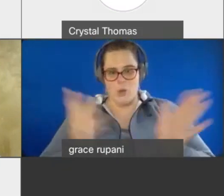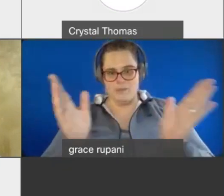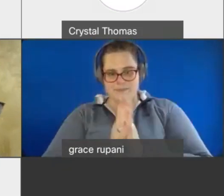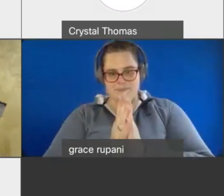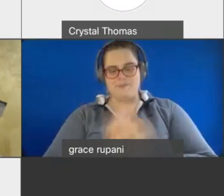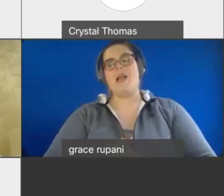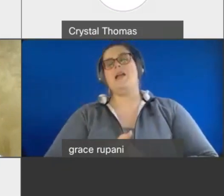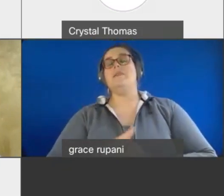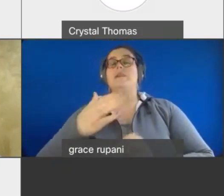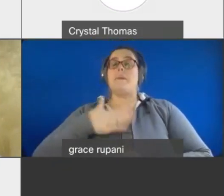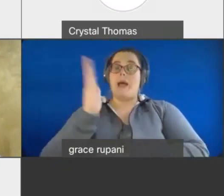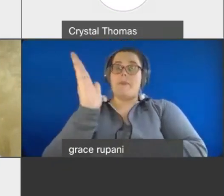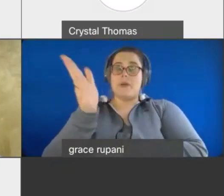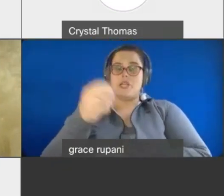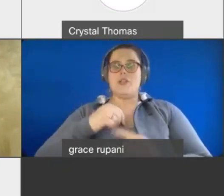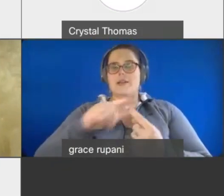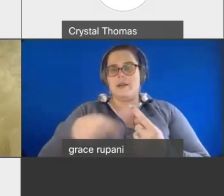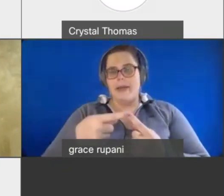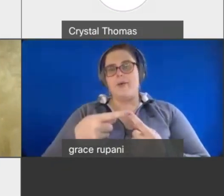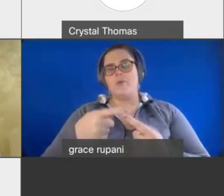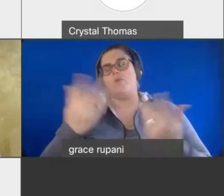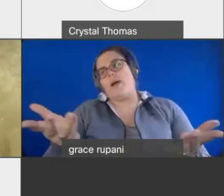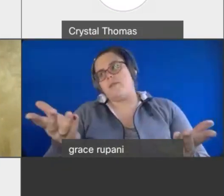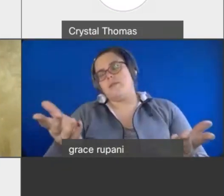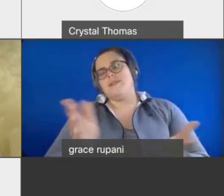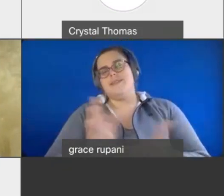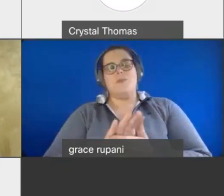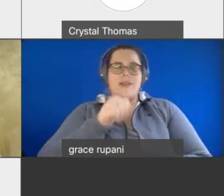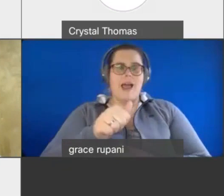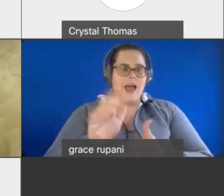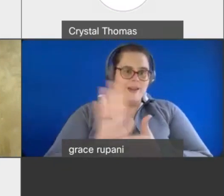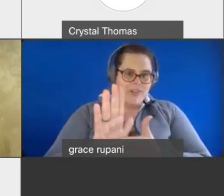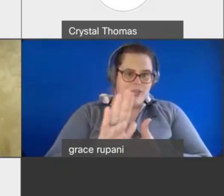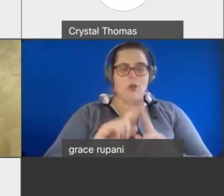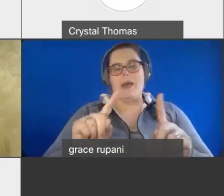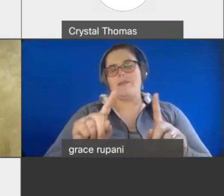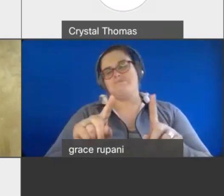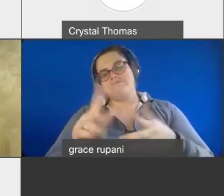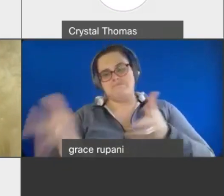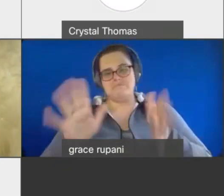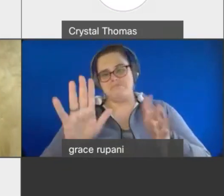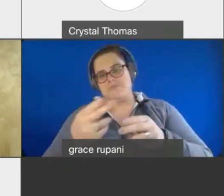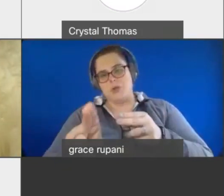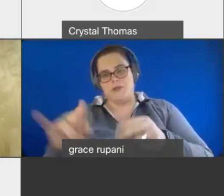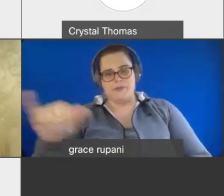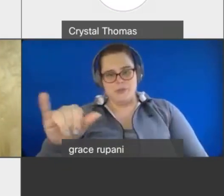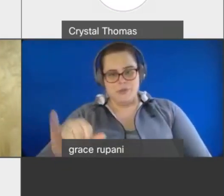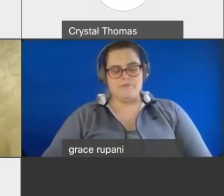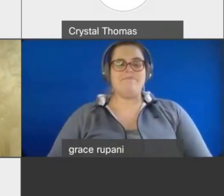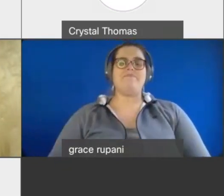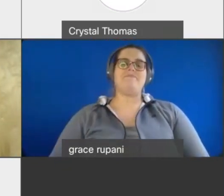my presentation is going to be, well, non-video and somewhat brief. I have to say that,